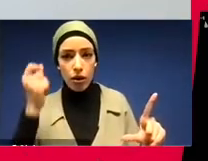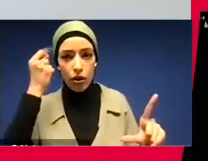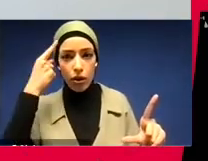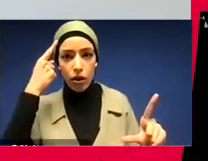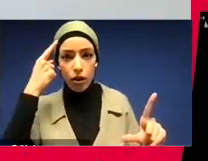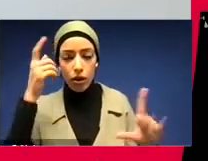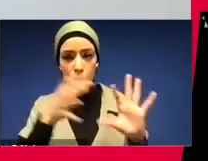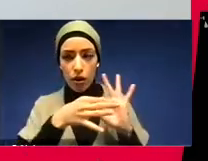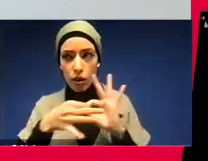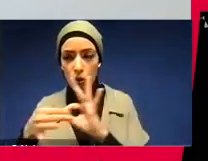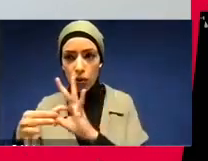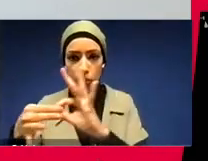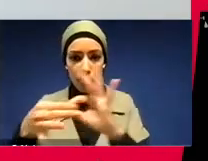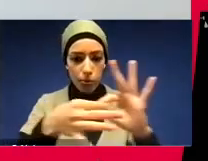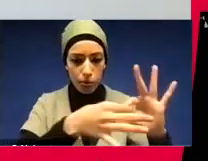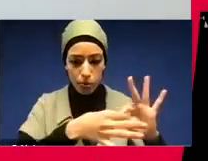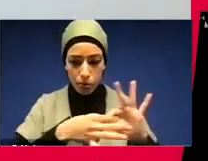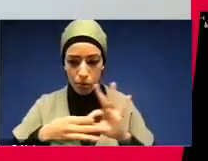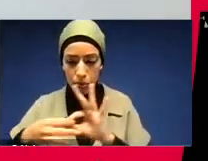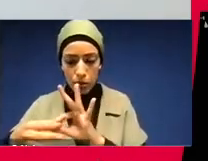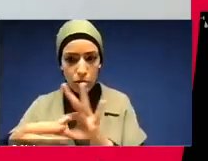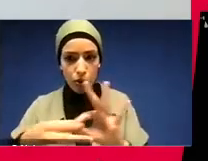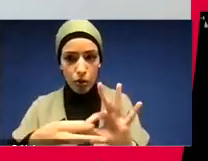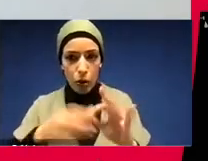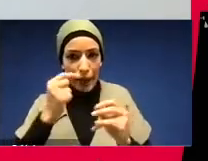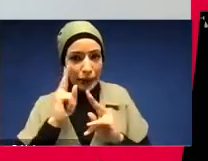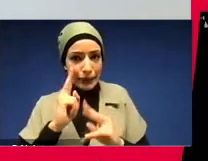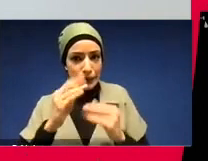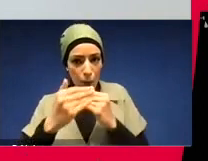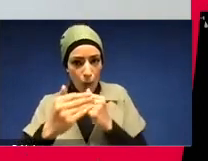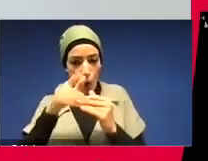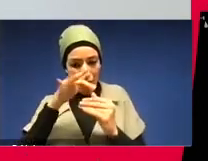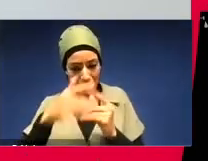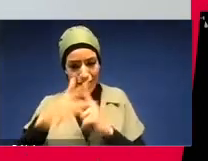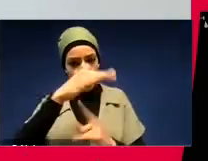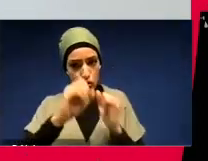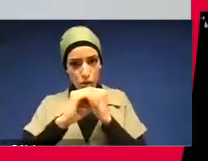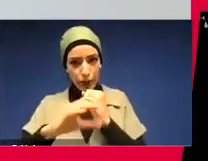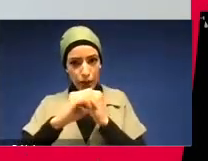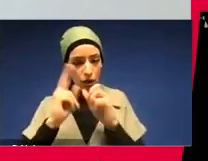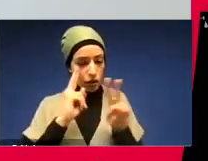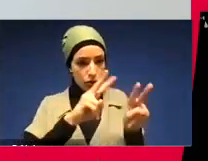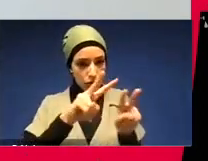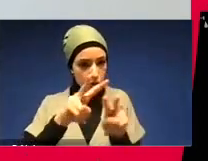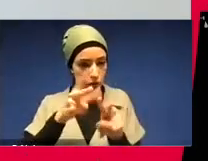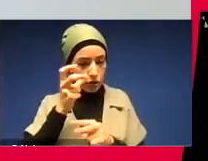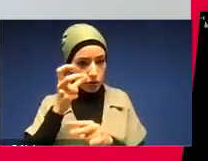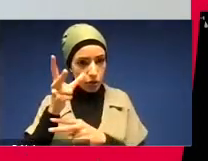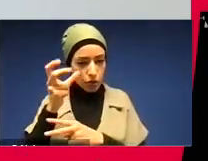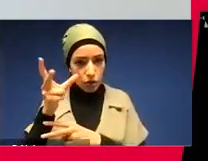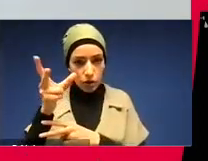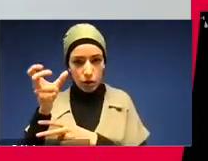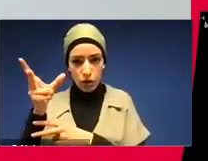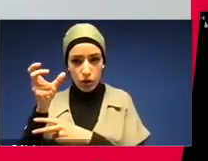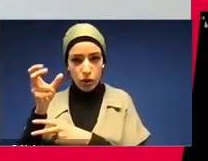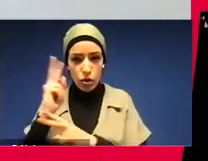think because a lot of it was stimulated through social media, which is a global platform. So we were kind of seeing things unravel in